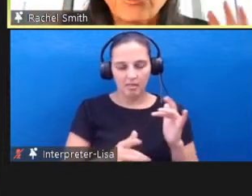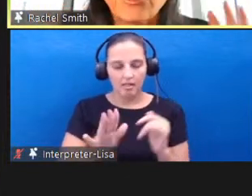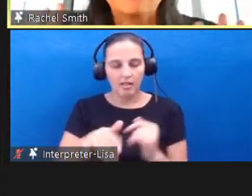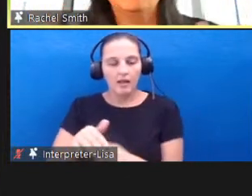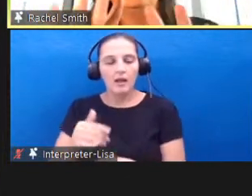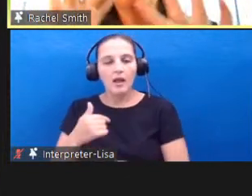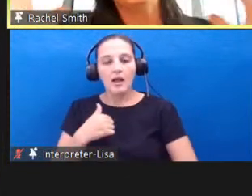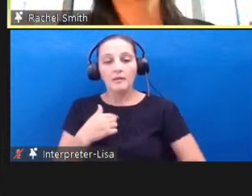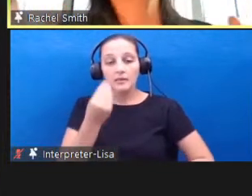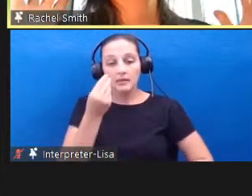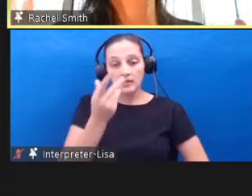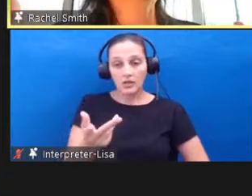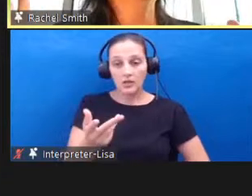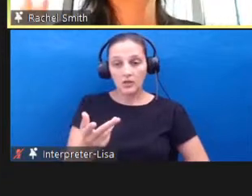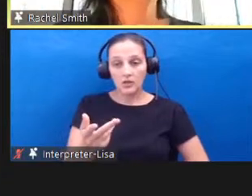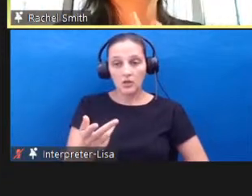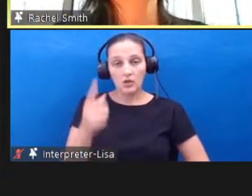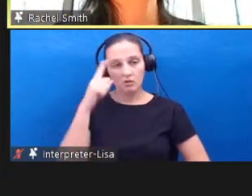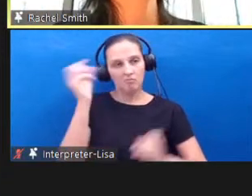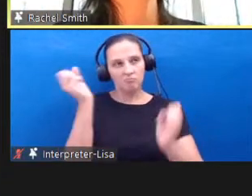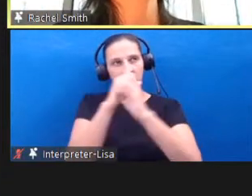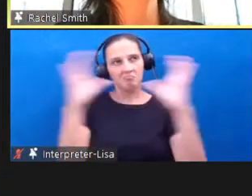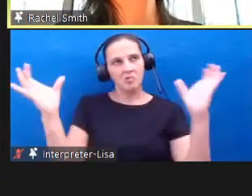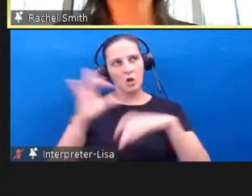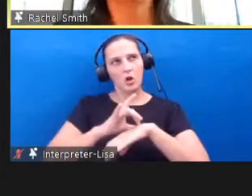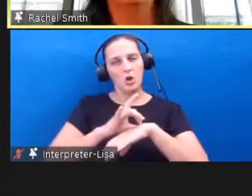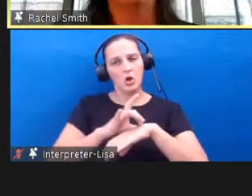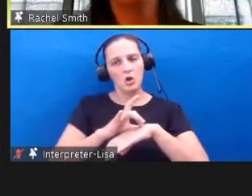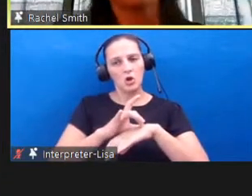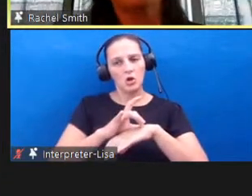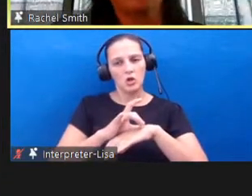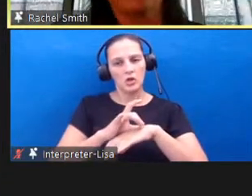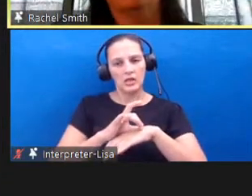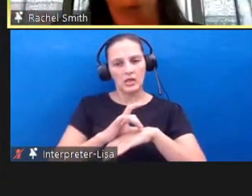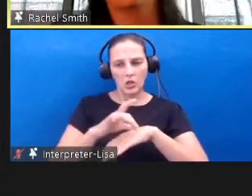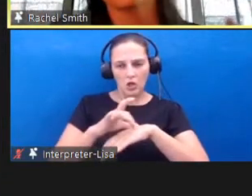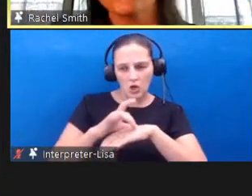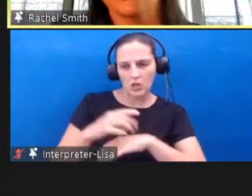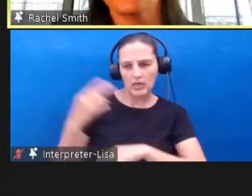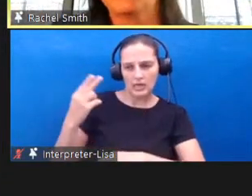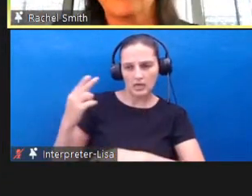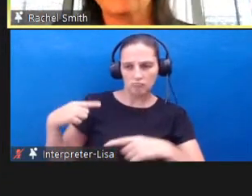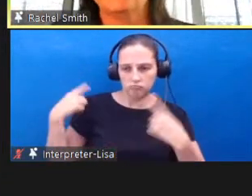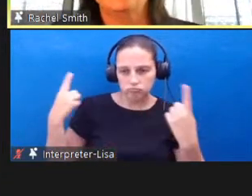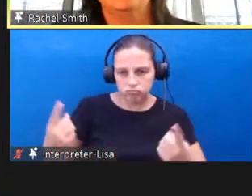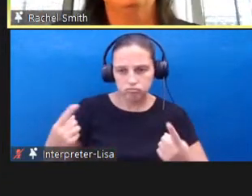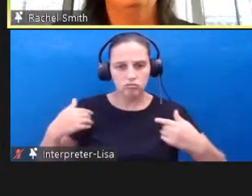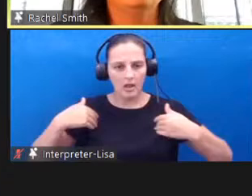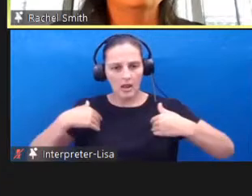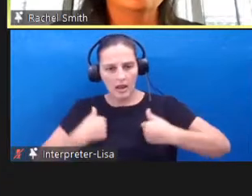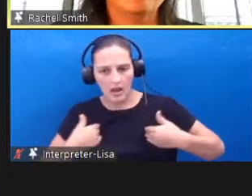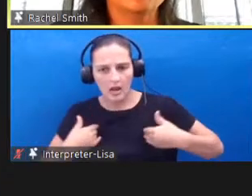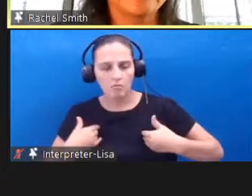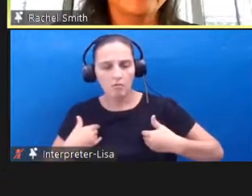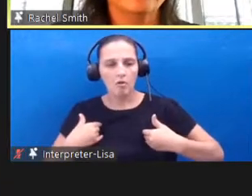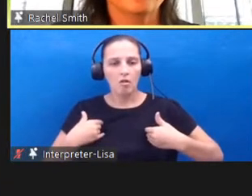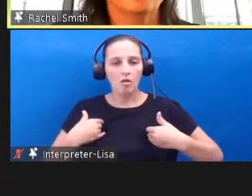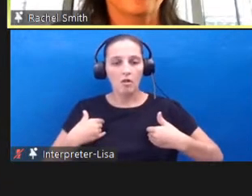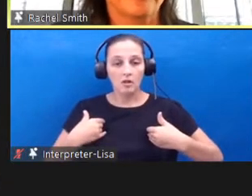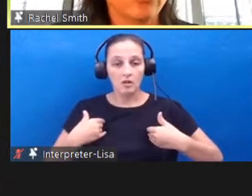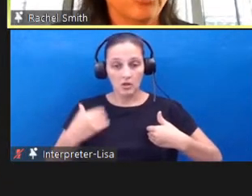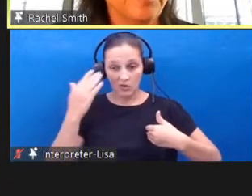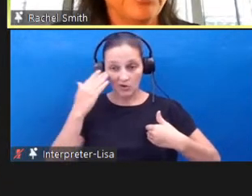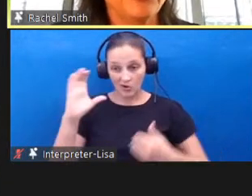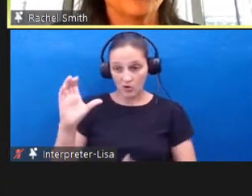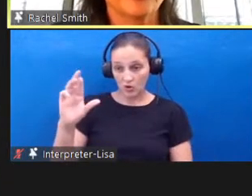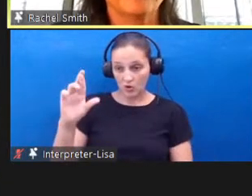say for when we think of our planet and the history of our planet and animals on this planet, there's a crater